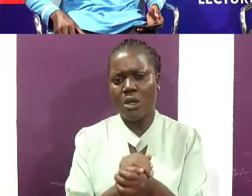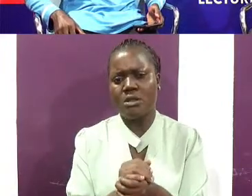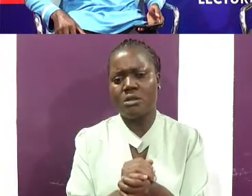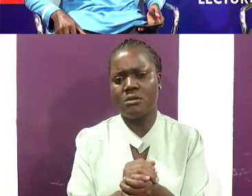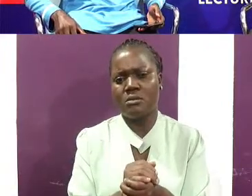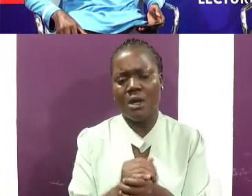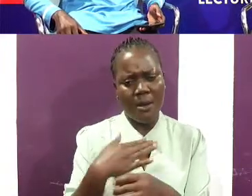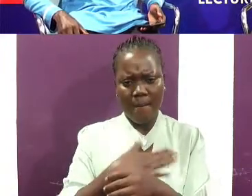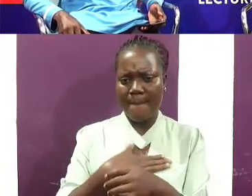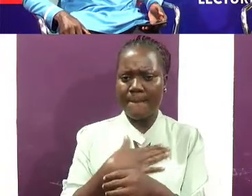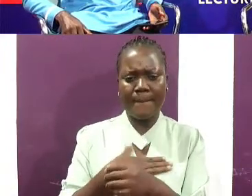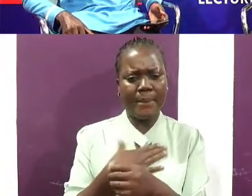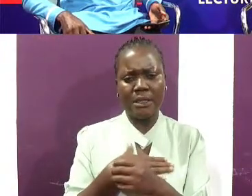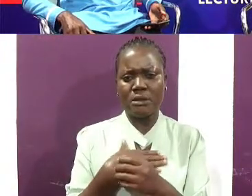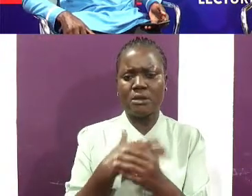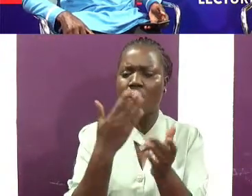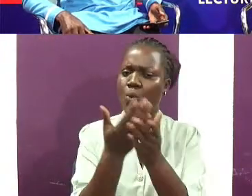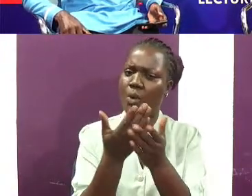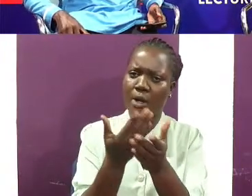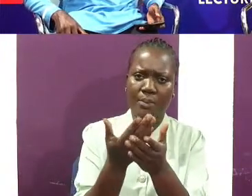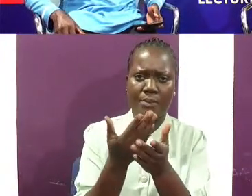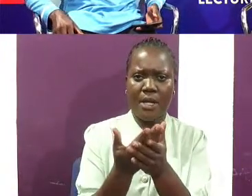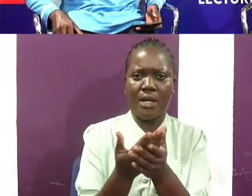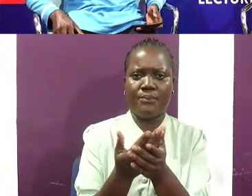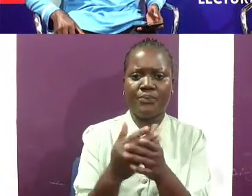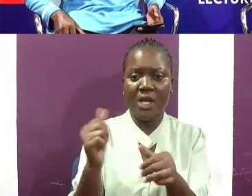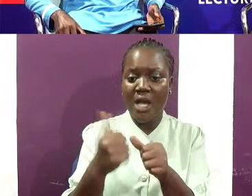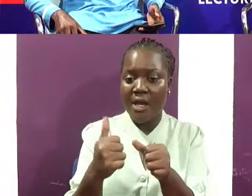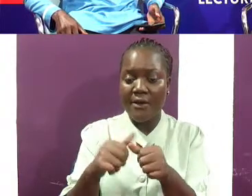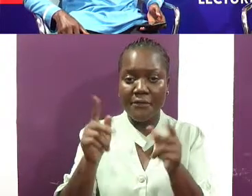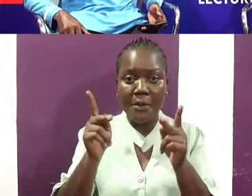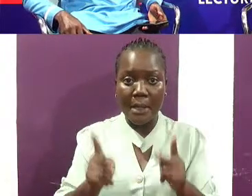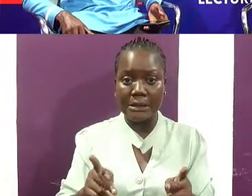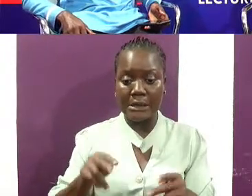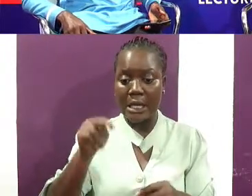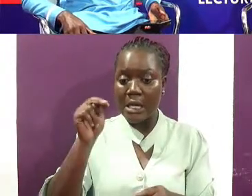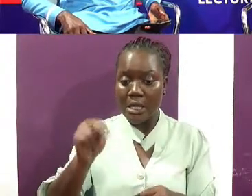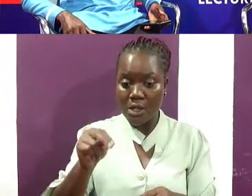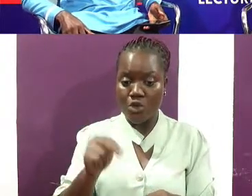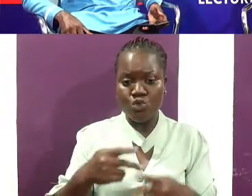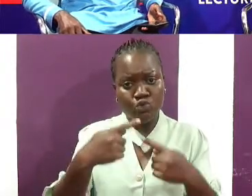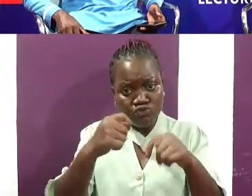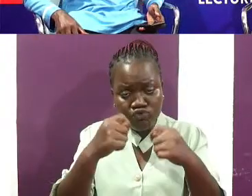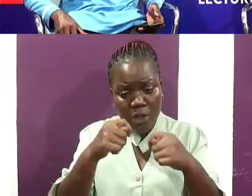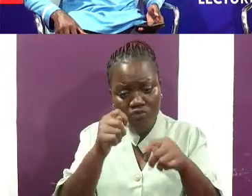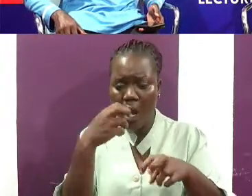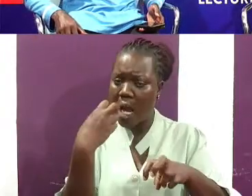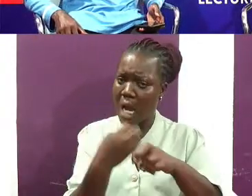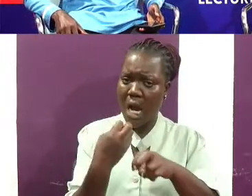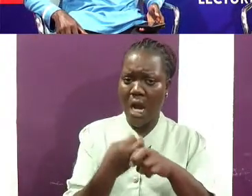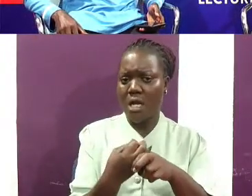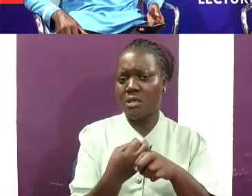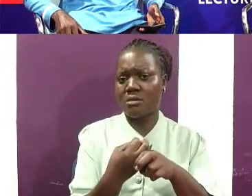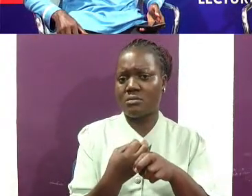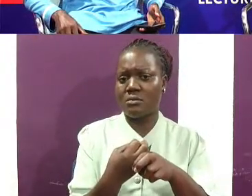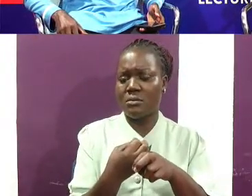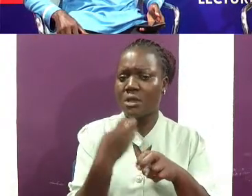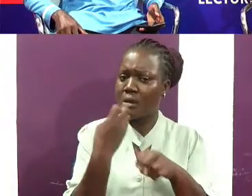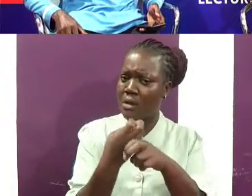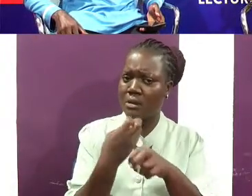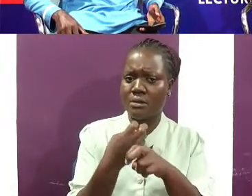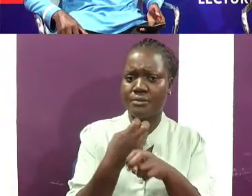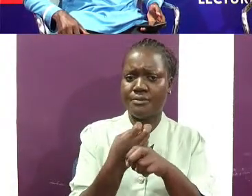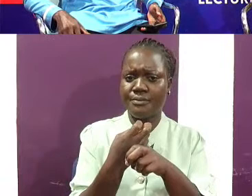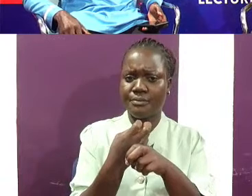bedom ye nyina obi a modem mo kakra bi obi betimi bia no onye esan se enuanum bi ohonma wo mo ne hye sa program yi